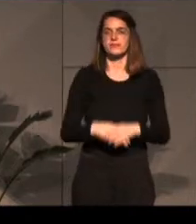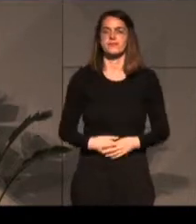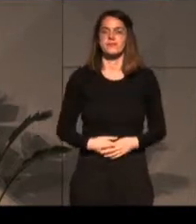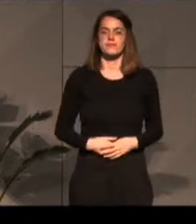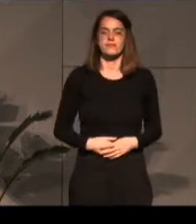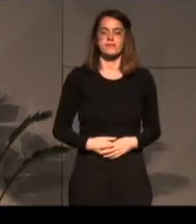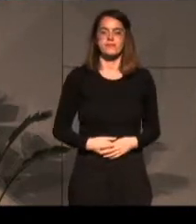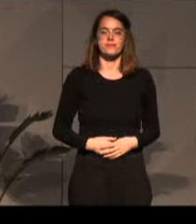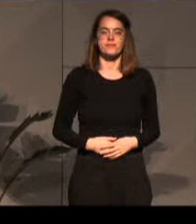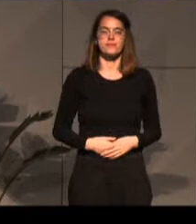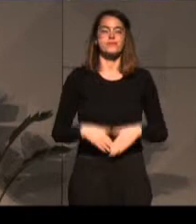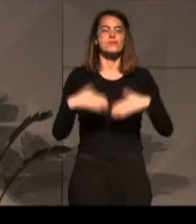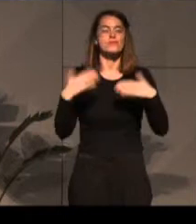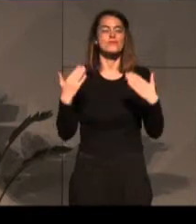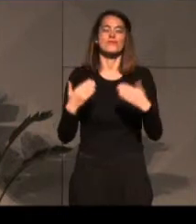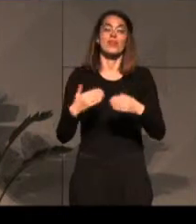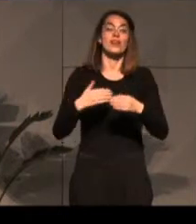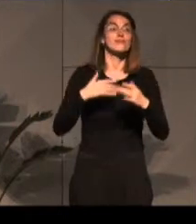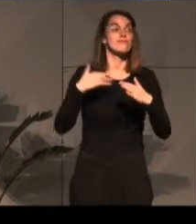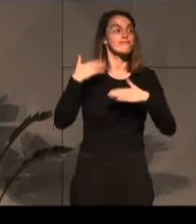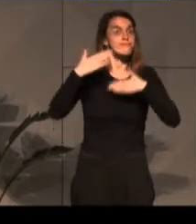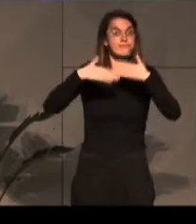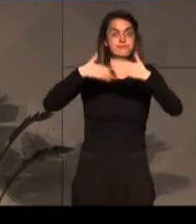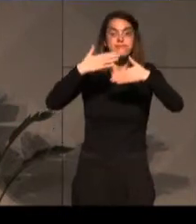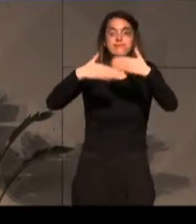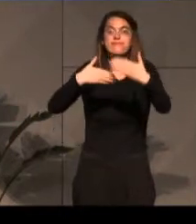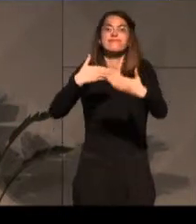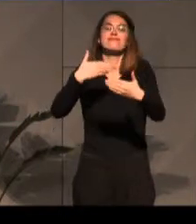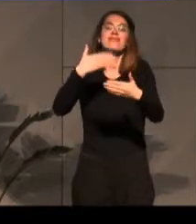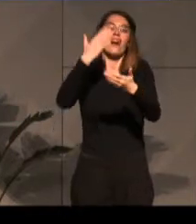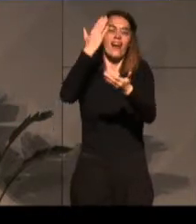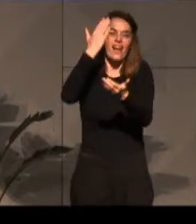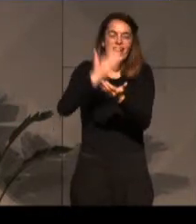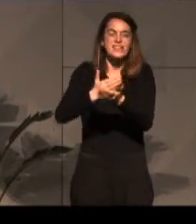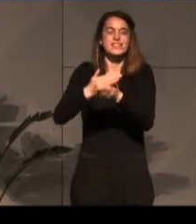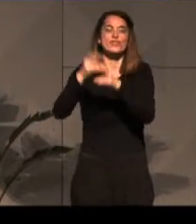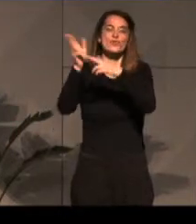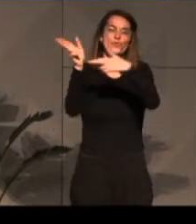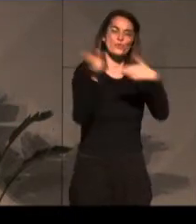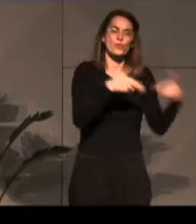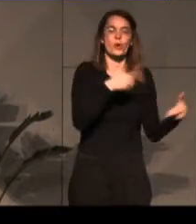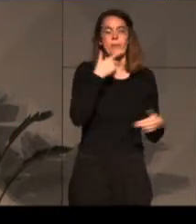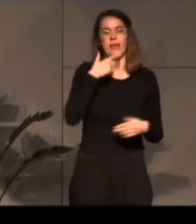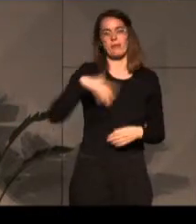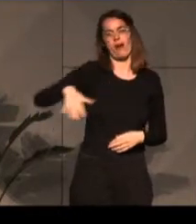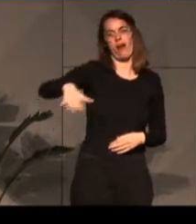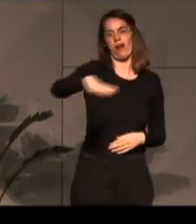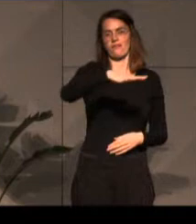the ice. With a big welcome, the expedition ends in Bremerhaven, Germany.